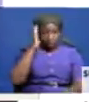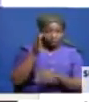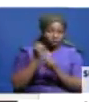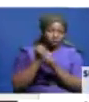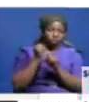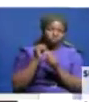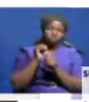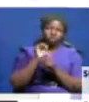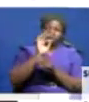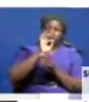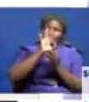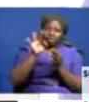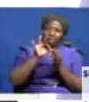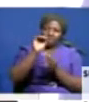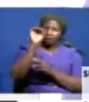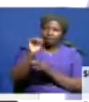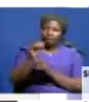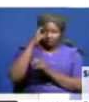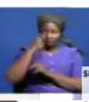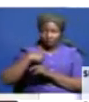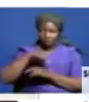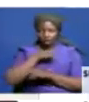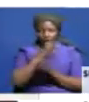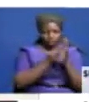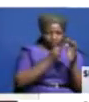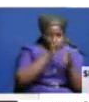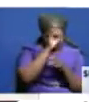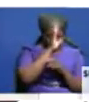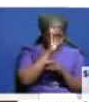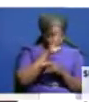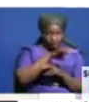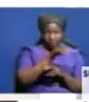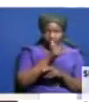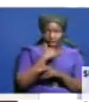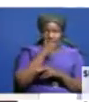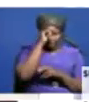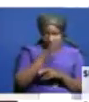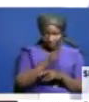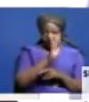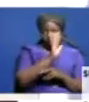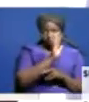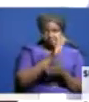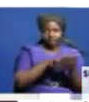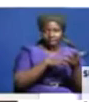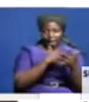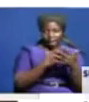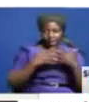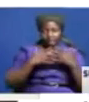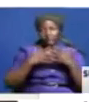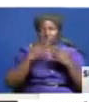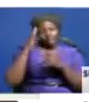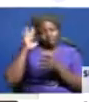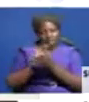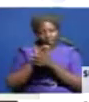us. If it is matters Bungoma County, we have a governor, a deputy governor, and the structures. We believe in consensus and teamwork. We will